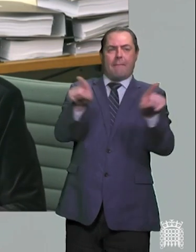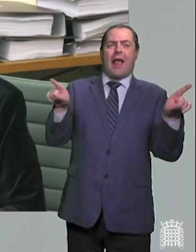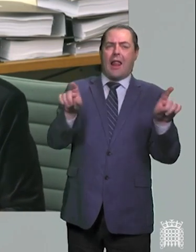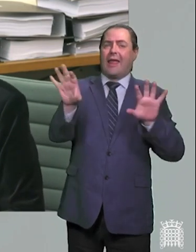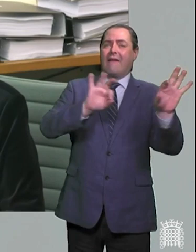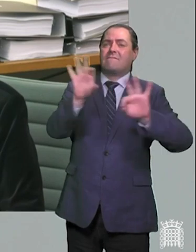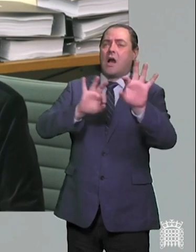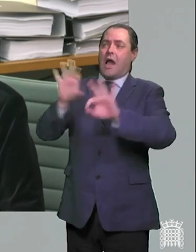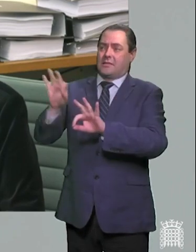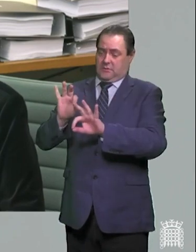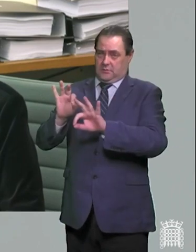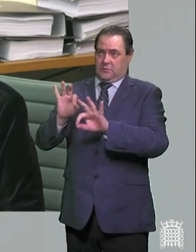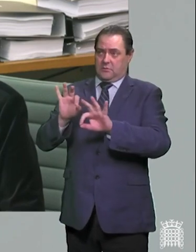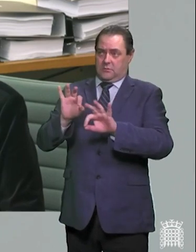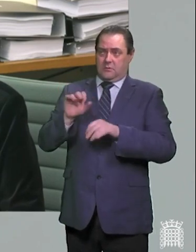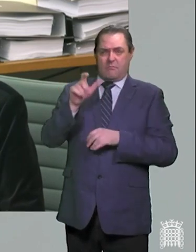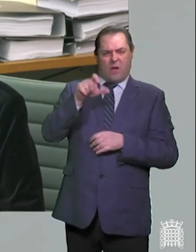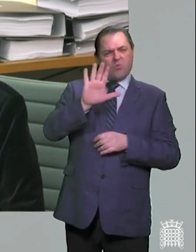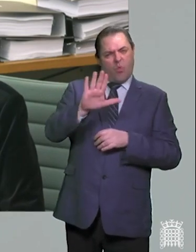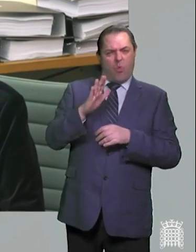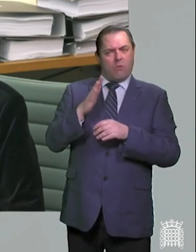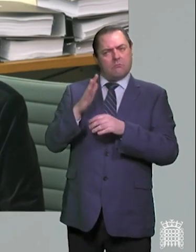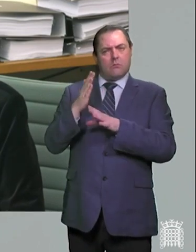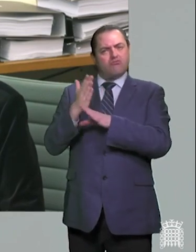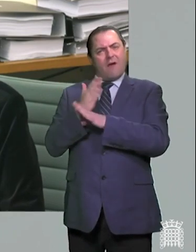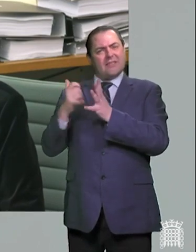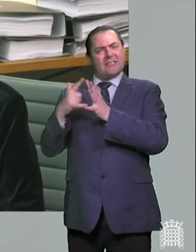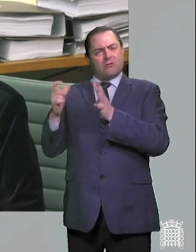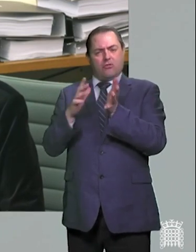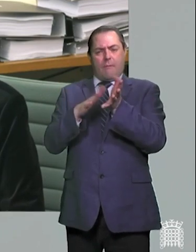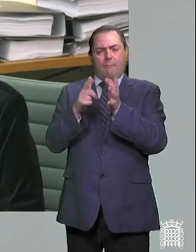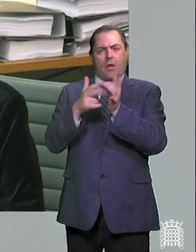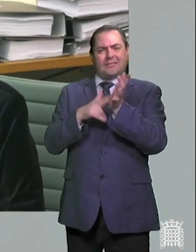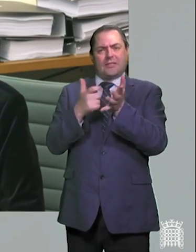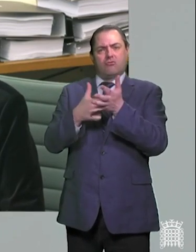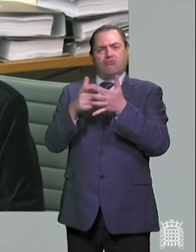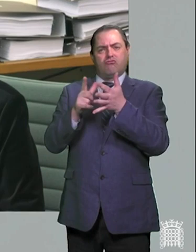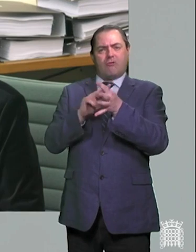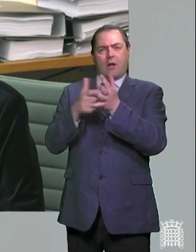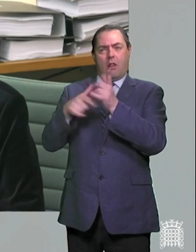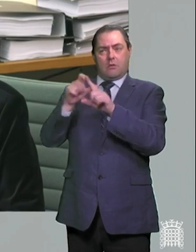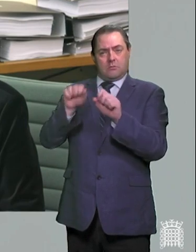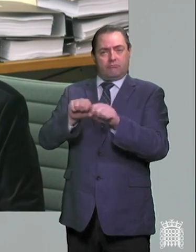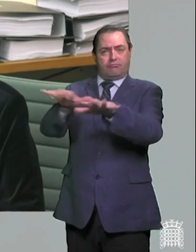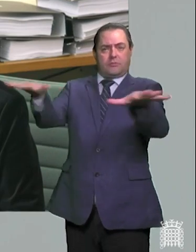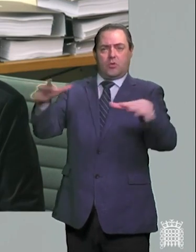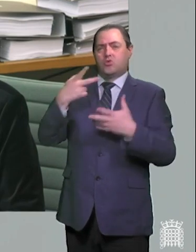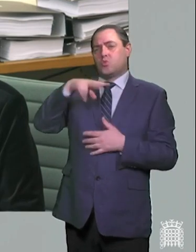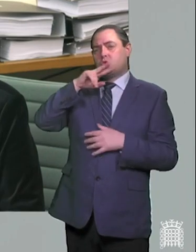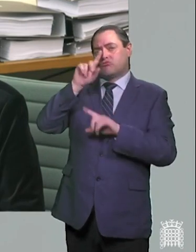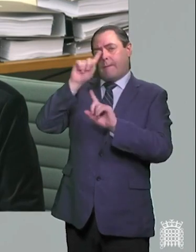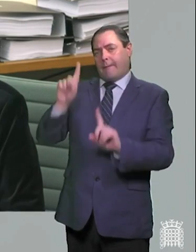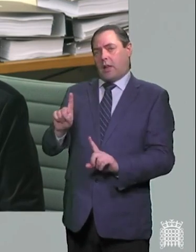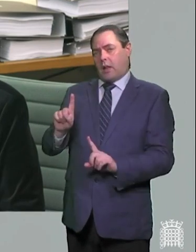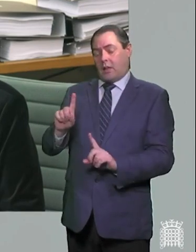this gathering, which was sent by your principal private secretary, Martin Reynolds, was sent to 200 odd people, and that